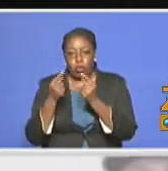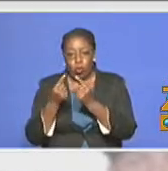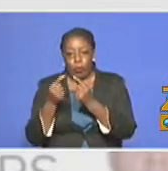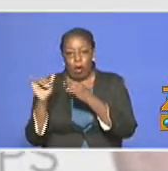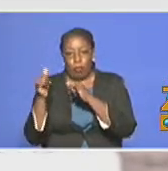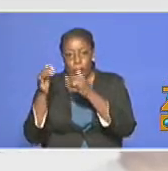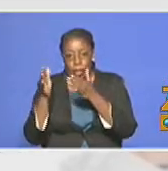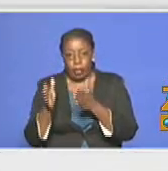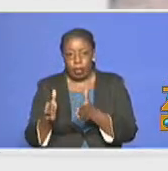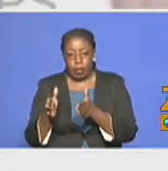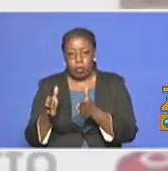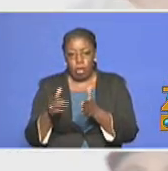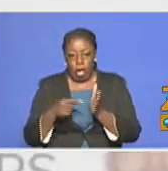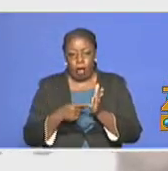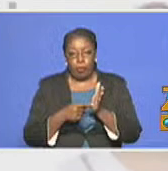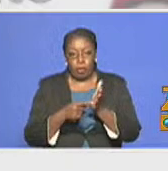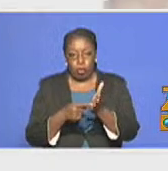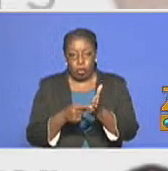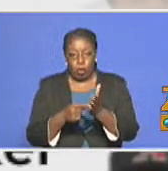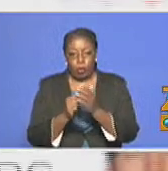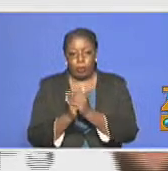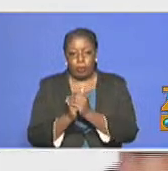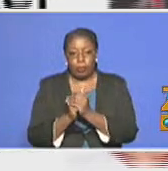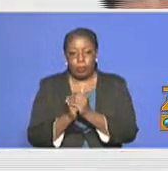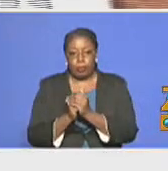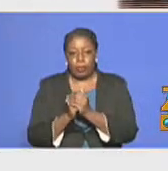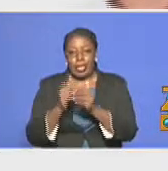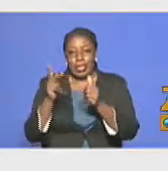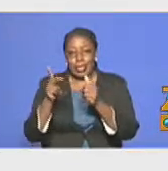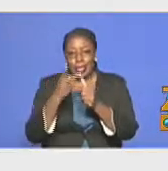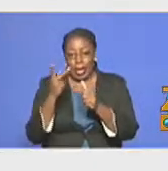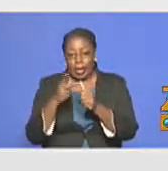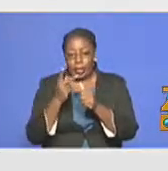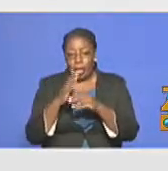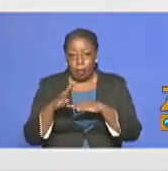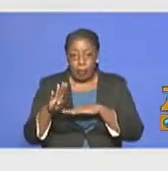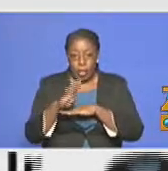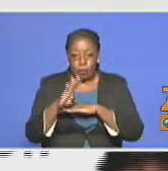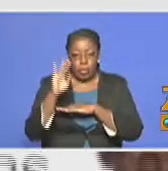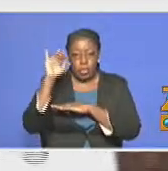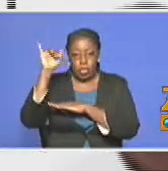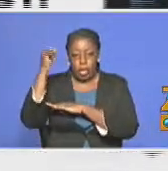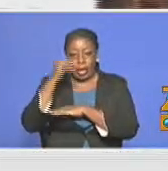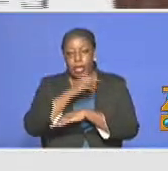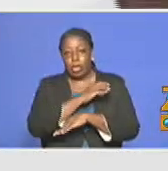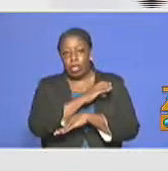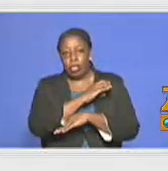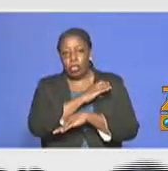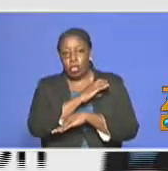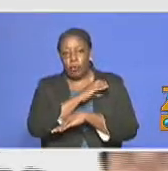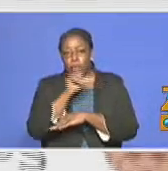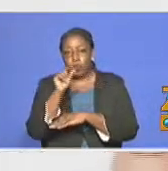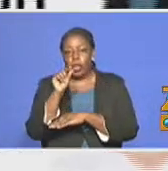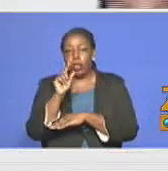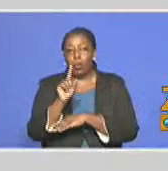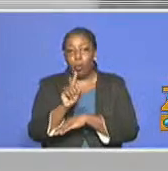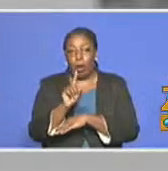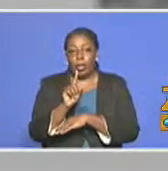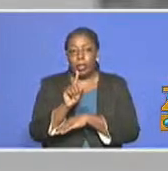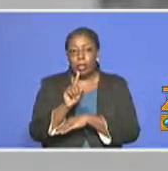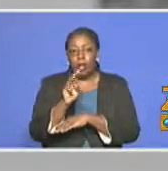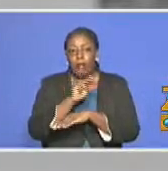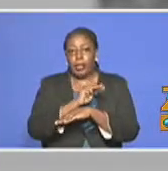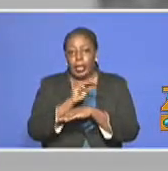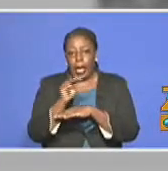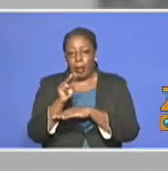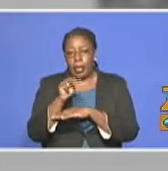has been released. Among them, Bahamian second baseman Jazz Chisholm, who is off to a blistering start to his 2021 campaign for the Miami